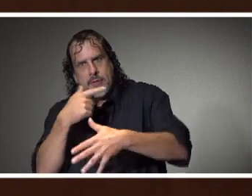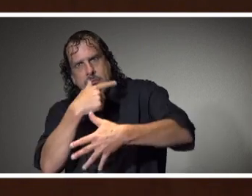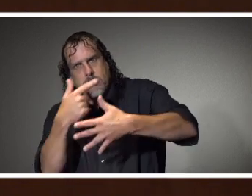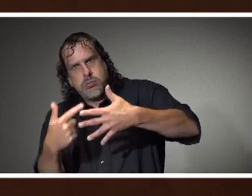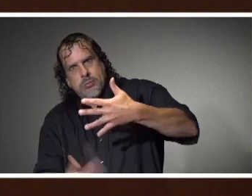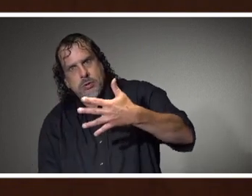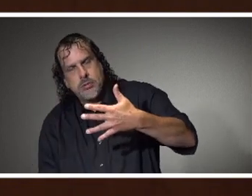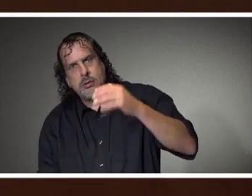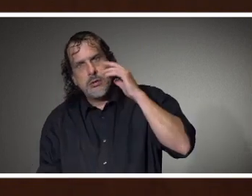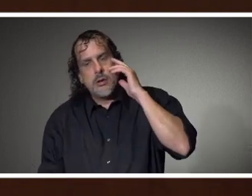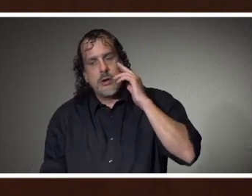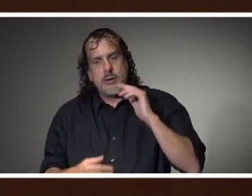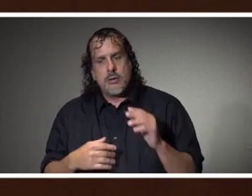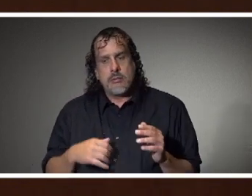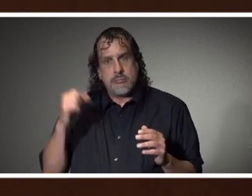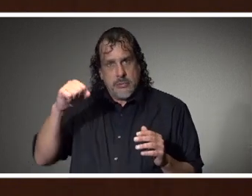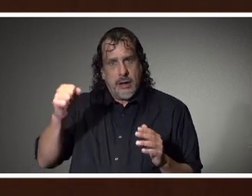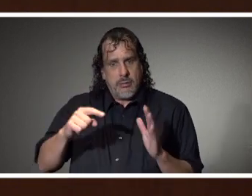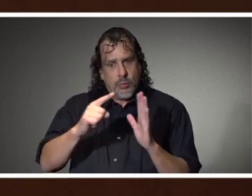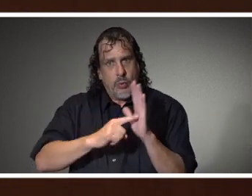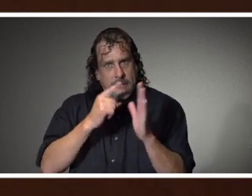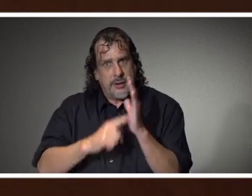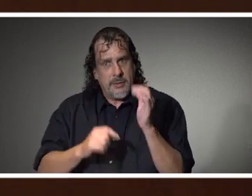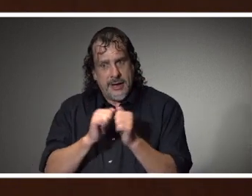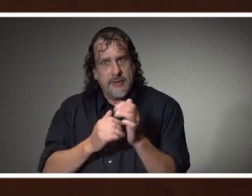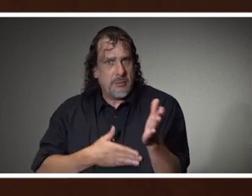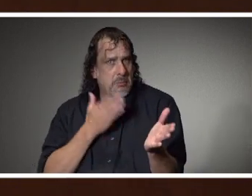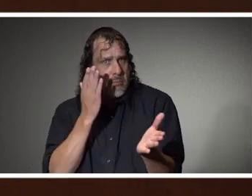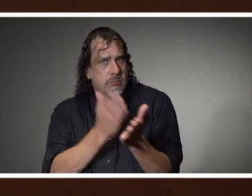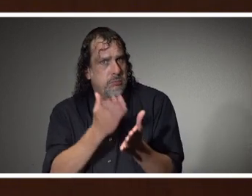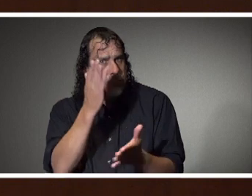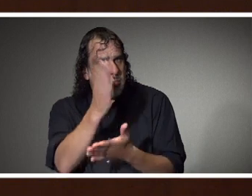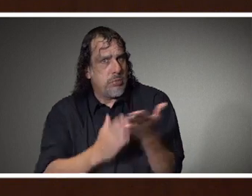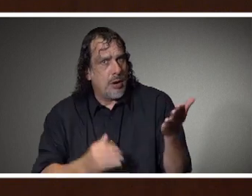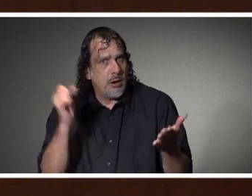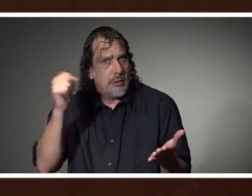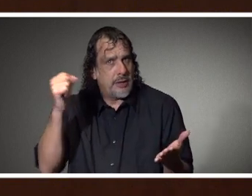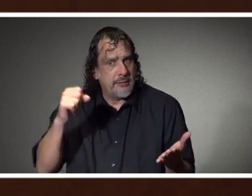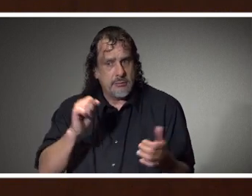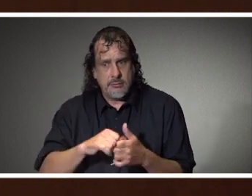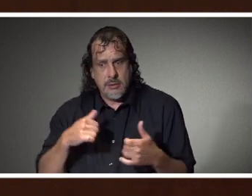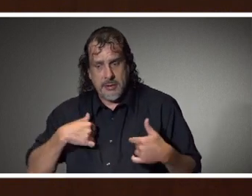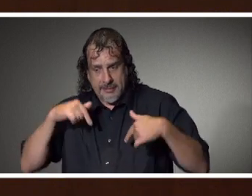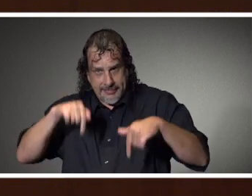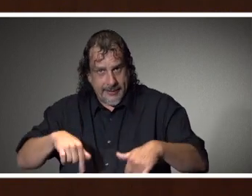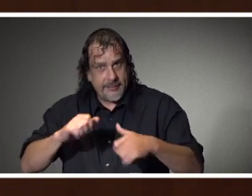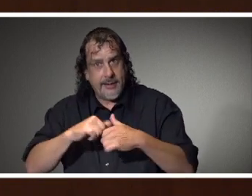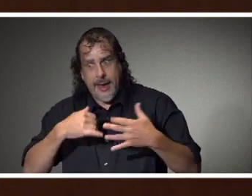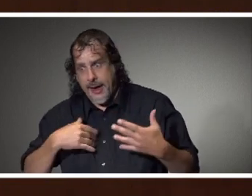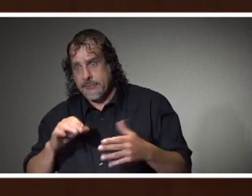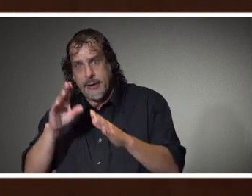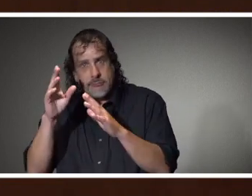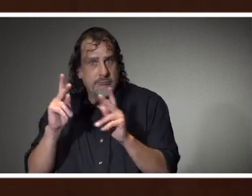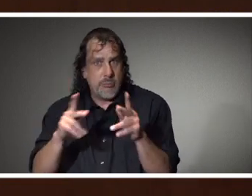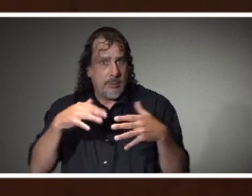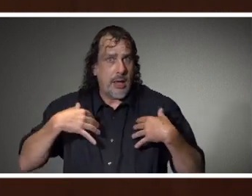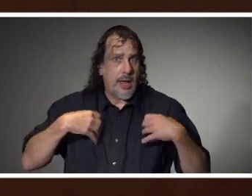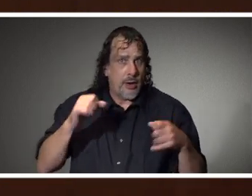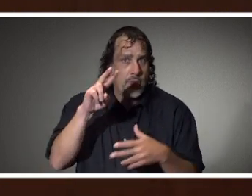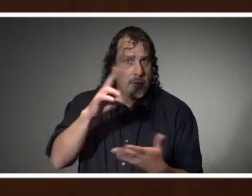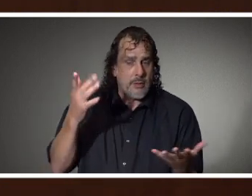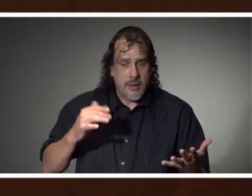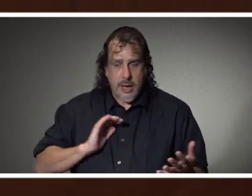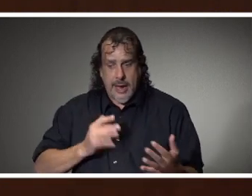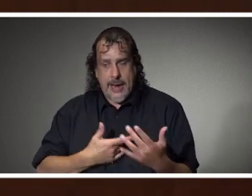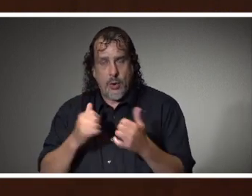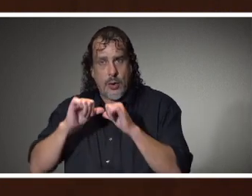racism is a factor in health, and racism is a factor in public health. And it's something that the agency, we have kind of strengthened our